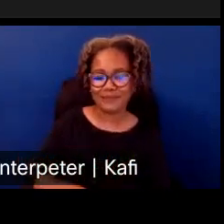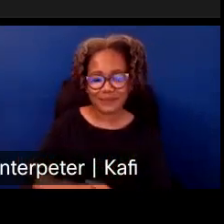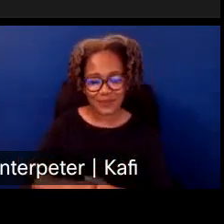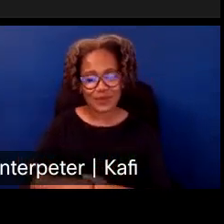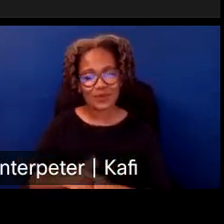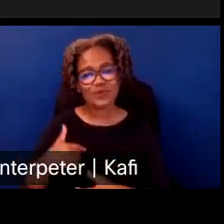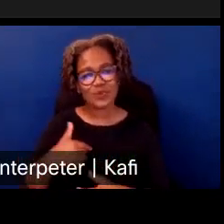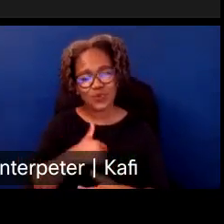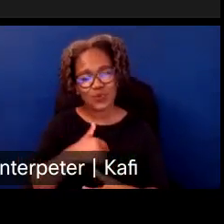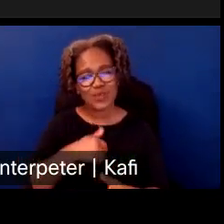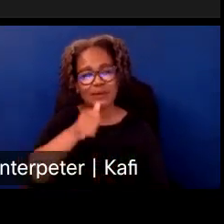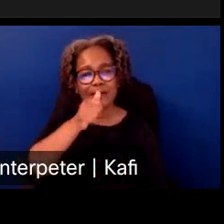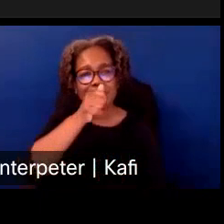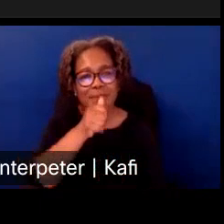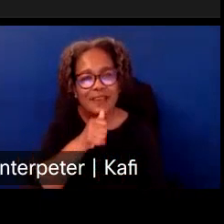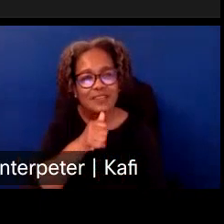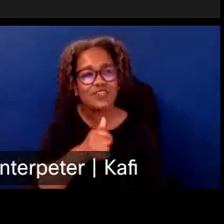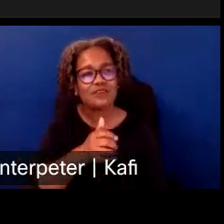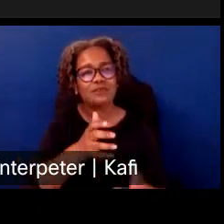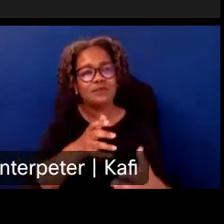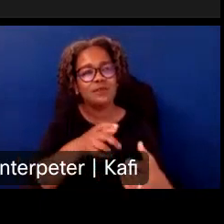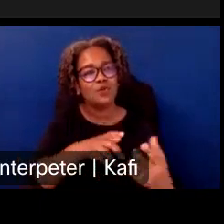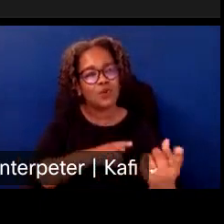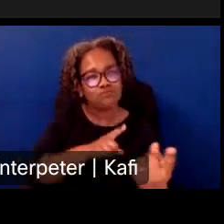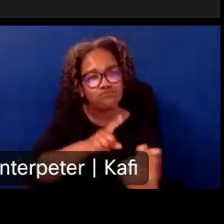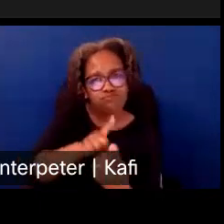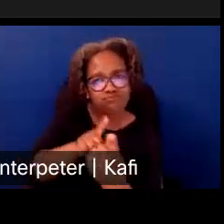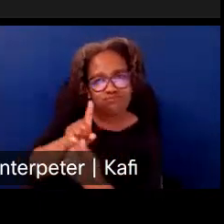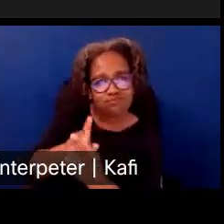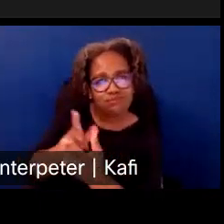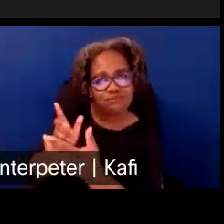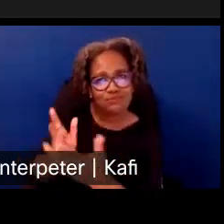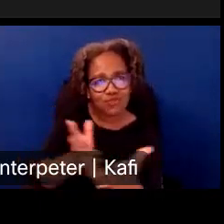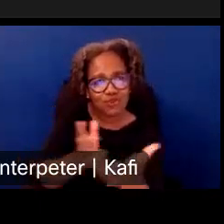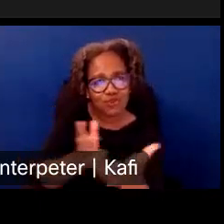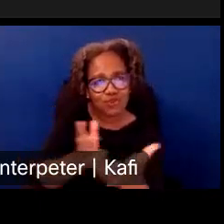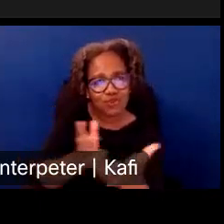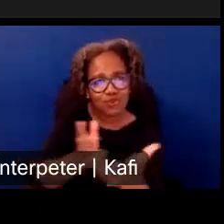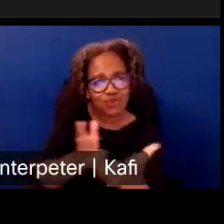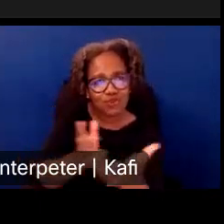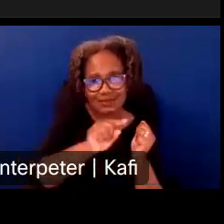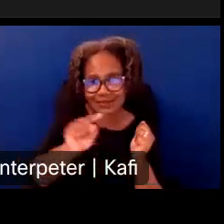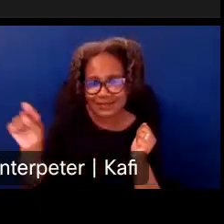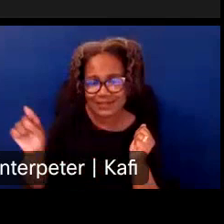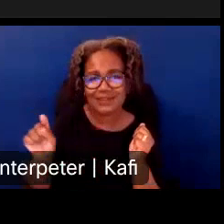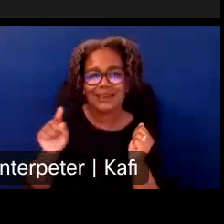with their request for service. Now, there are times in many